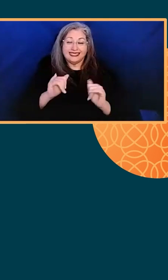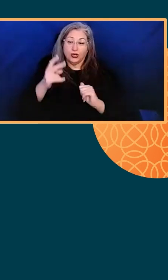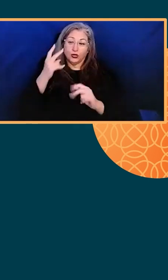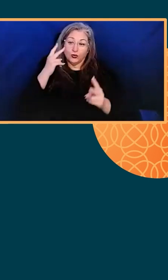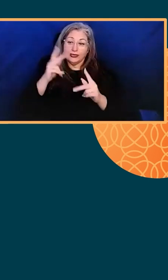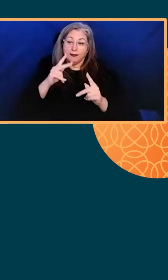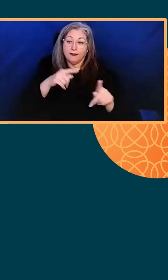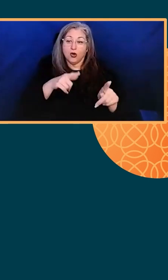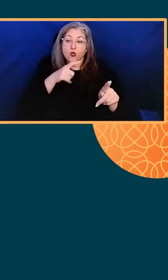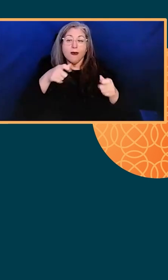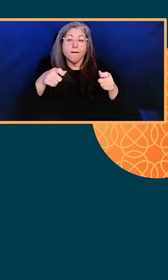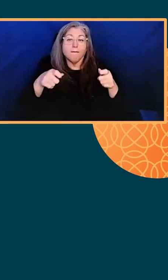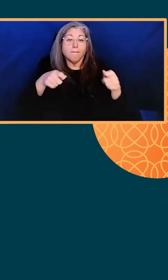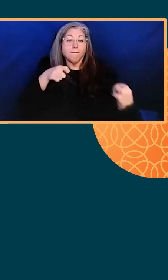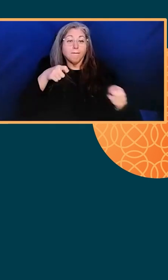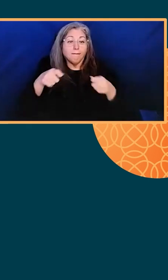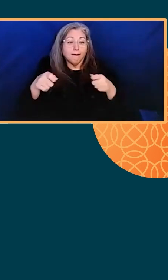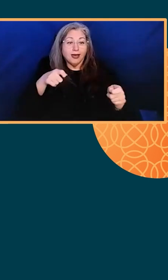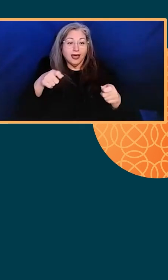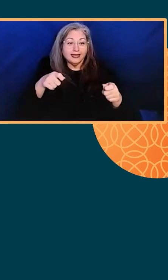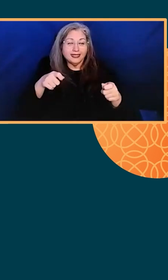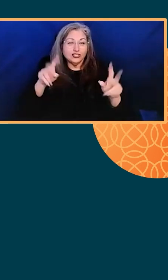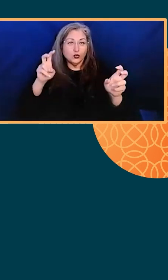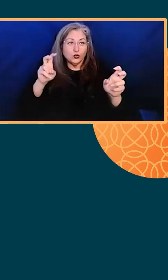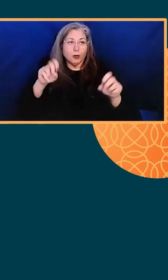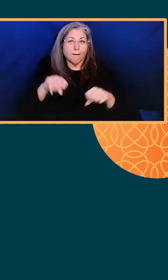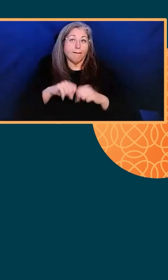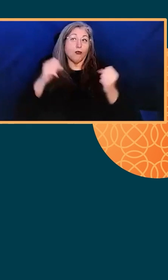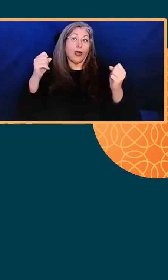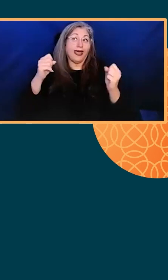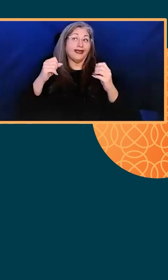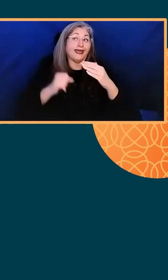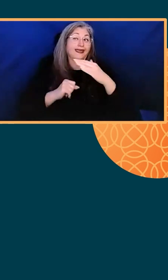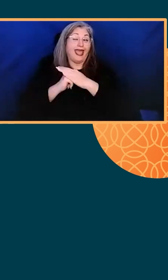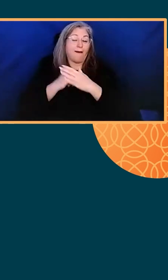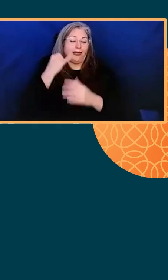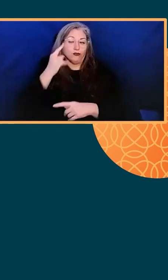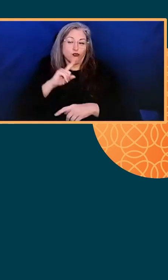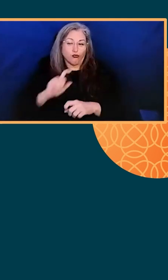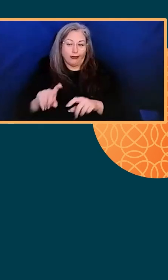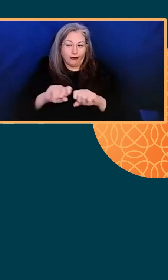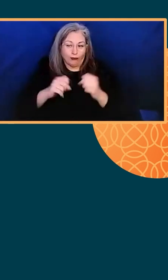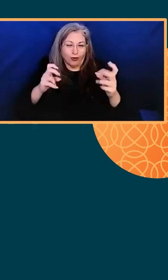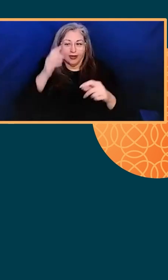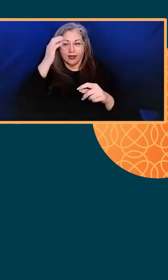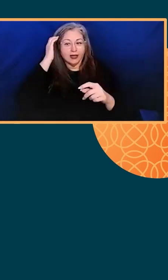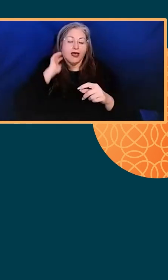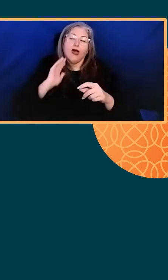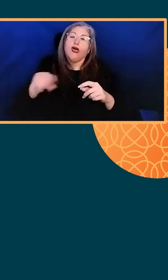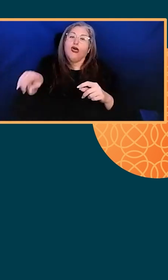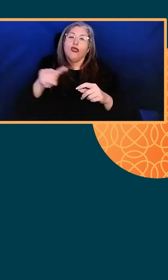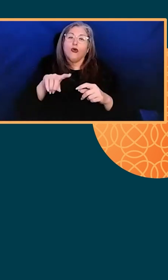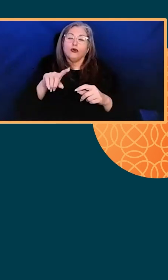that manage to break that glass ceiling, if you've really broken it, are those that are just